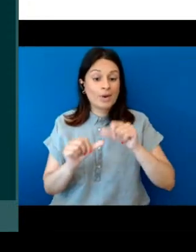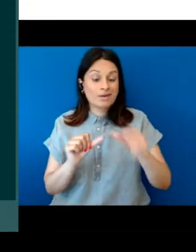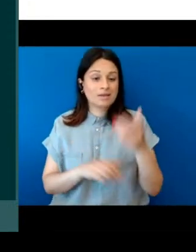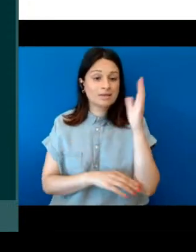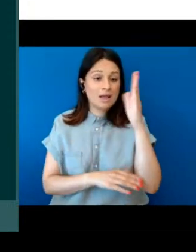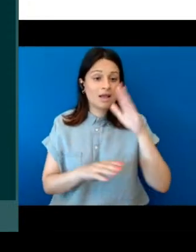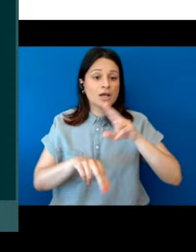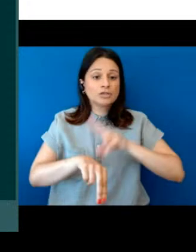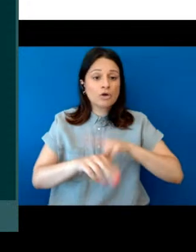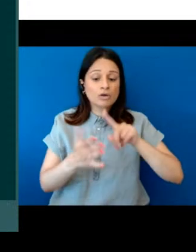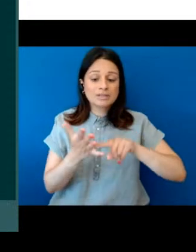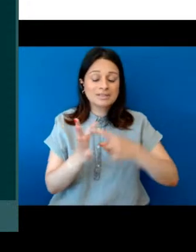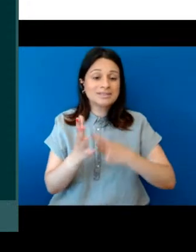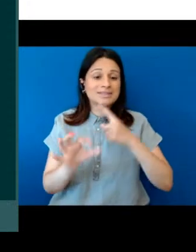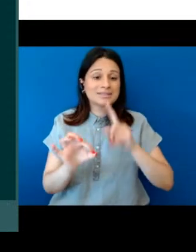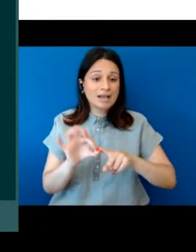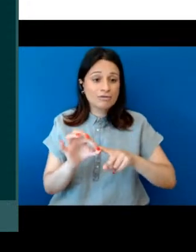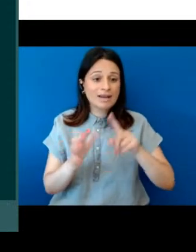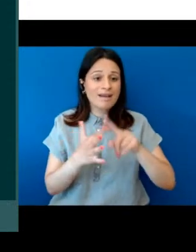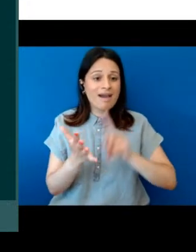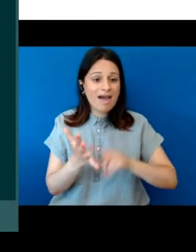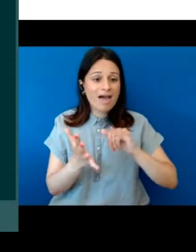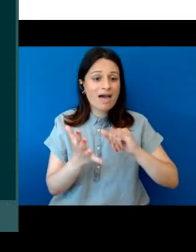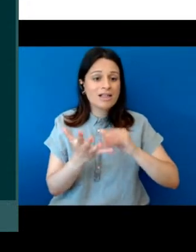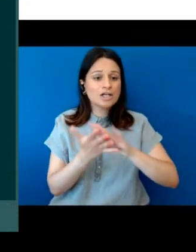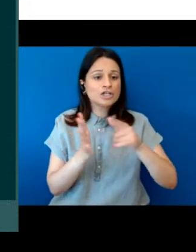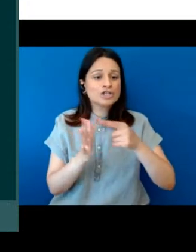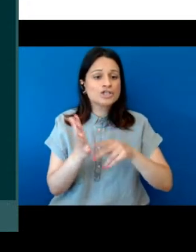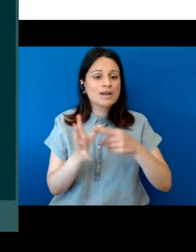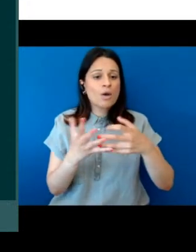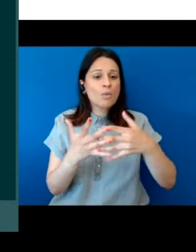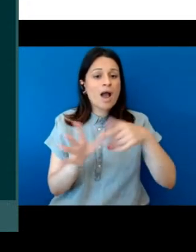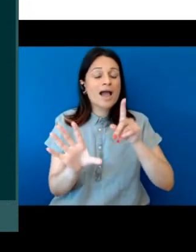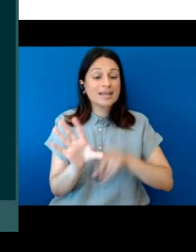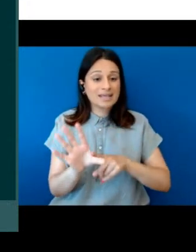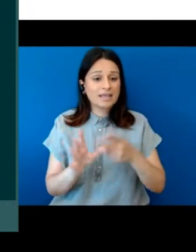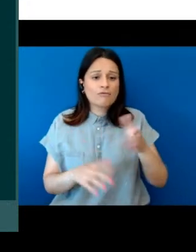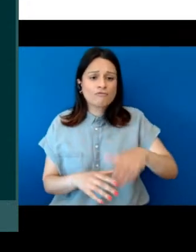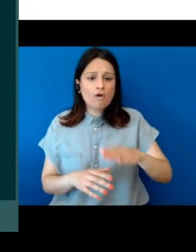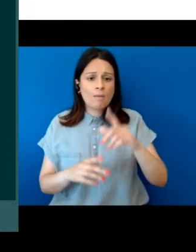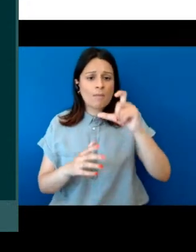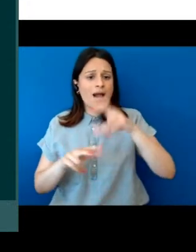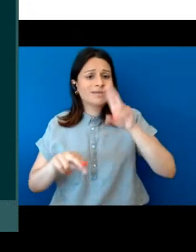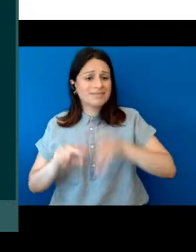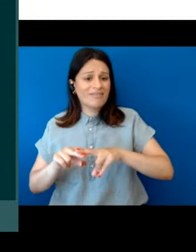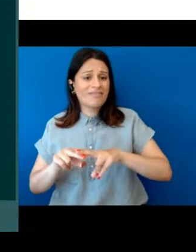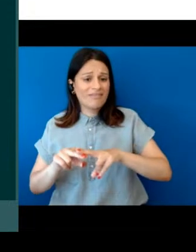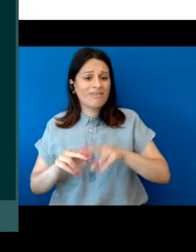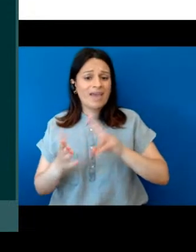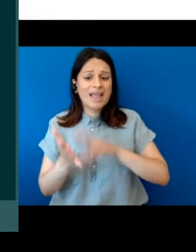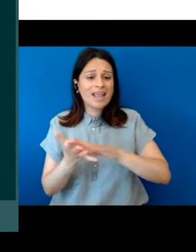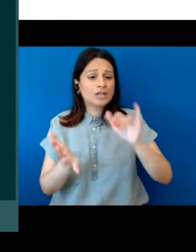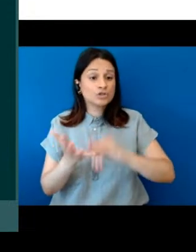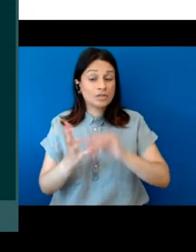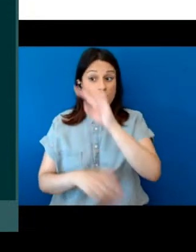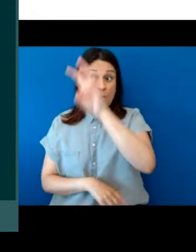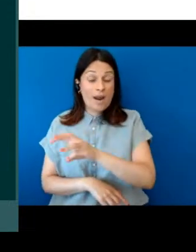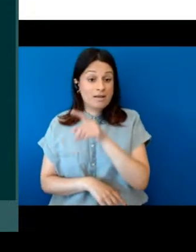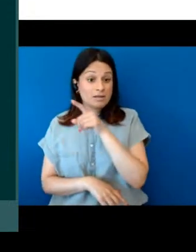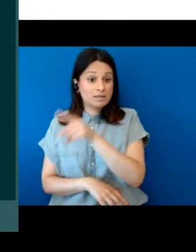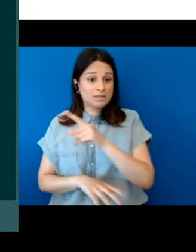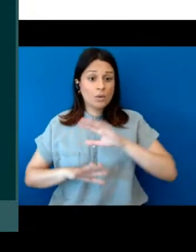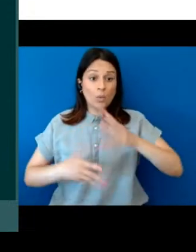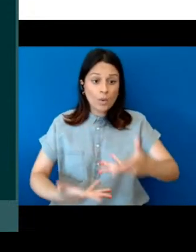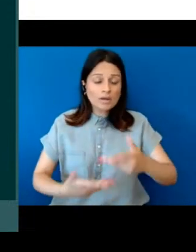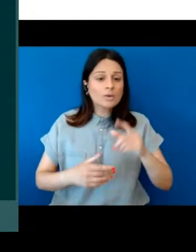El Shanawy, who's a consultant immunologist from Cardiff, that's NHS Wales, who's going to talk on